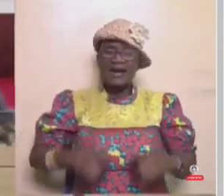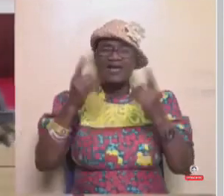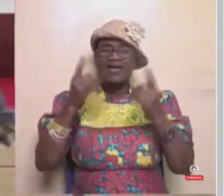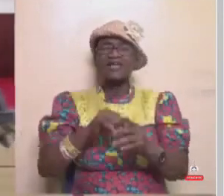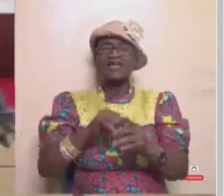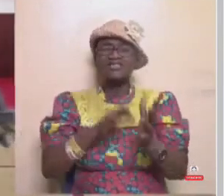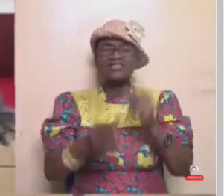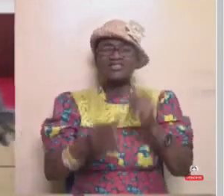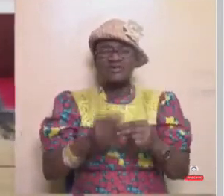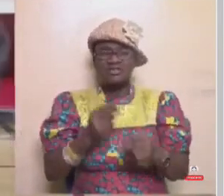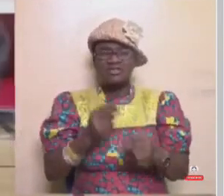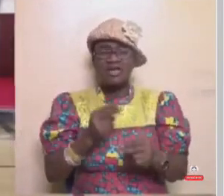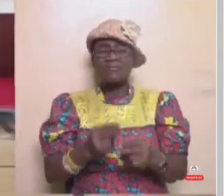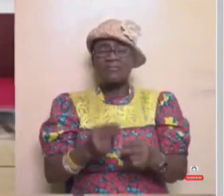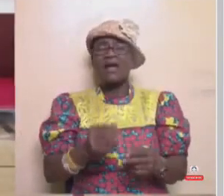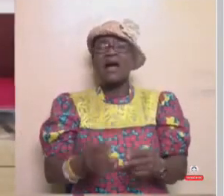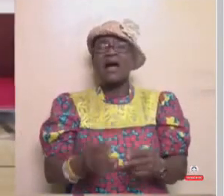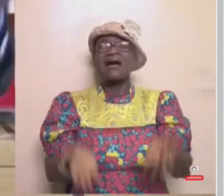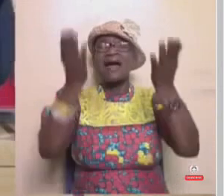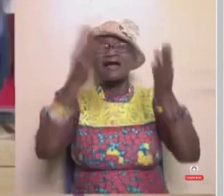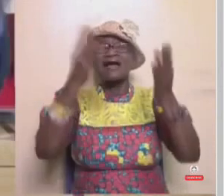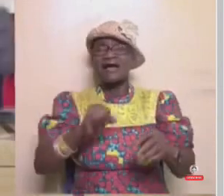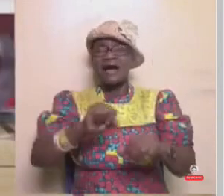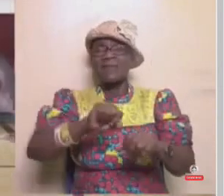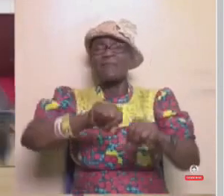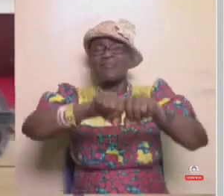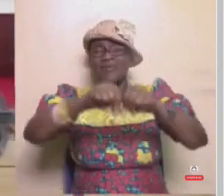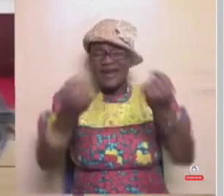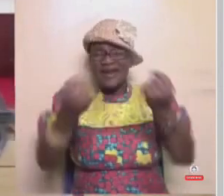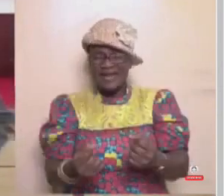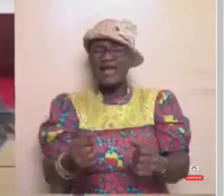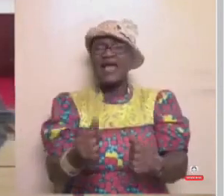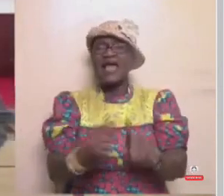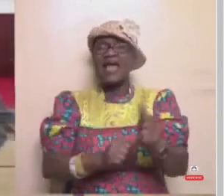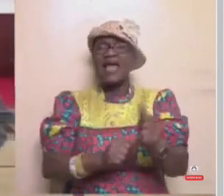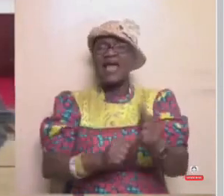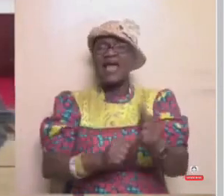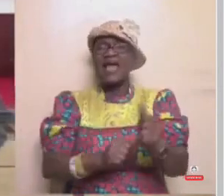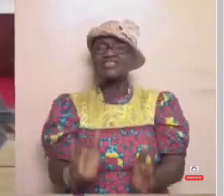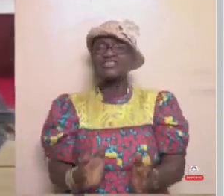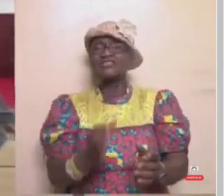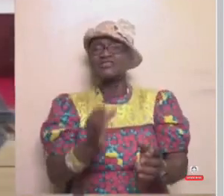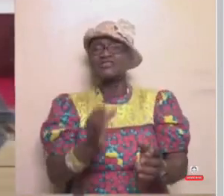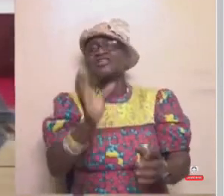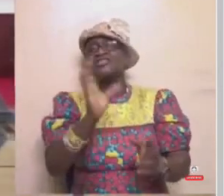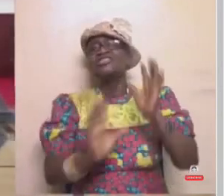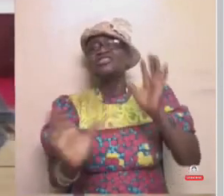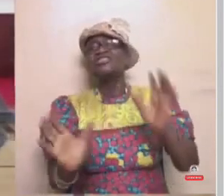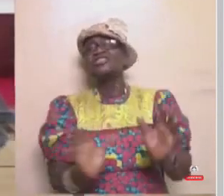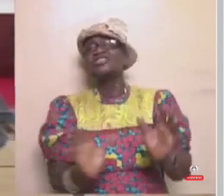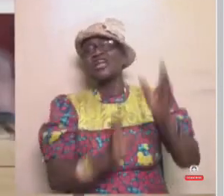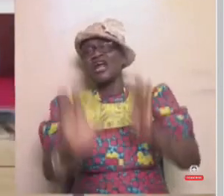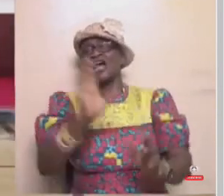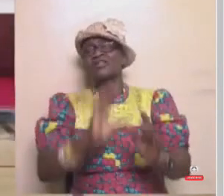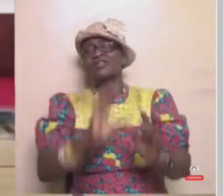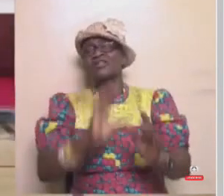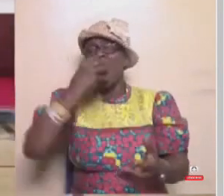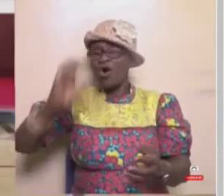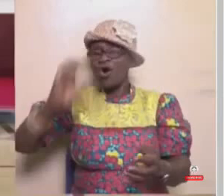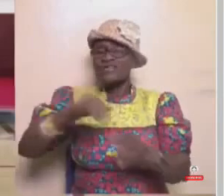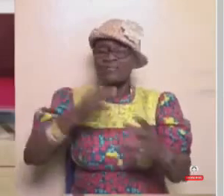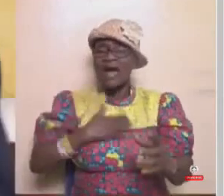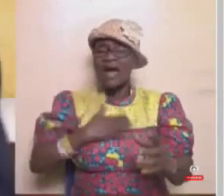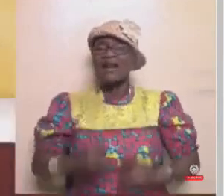every generational curse in my life and family in Jesus' name. Amen. Say,